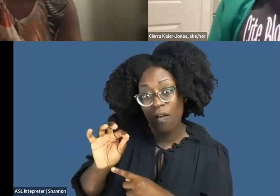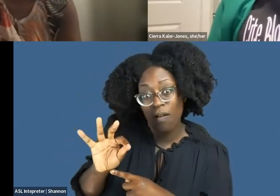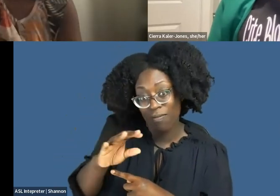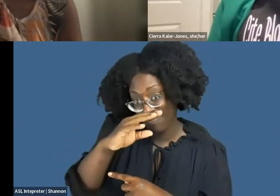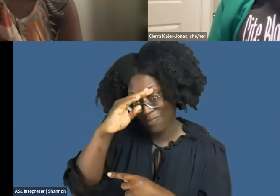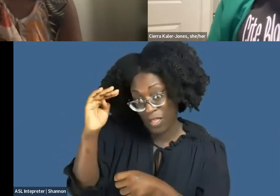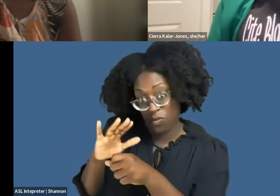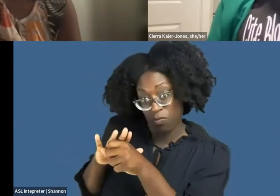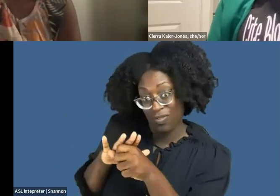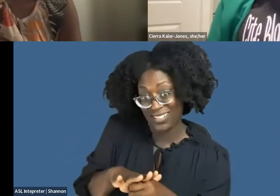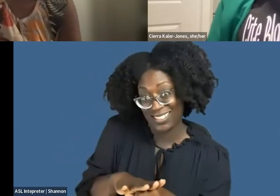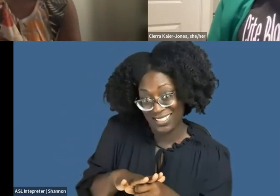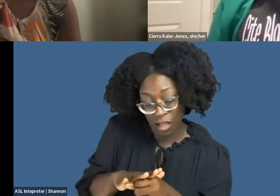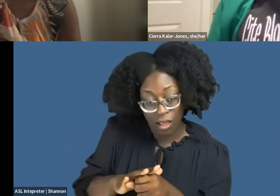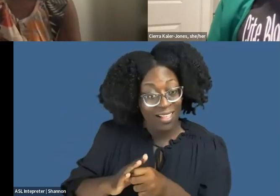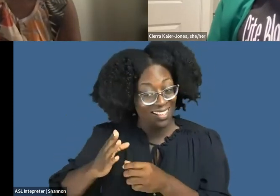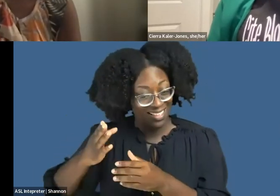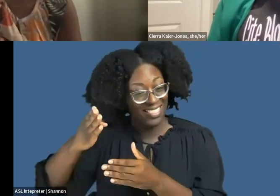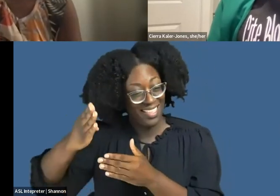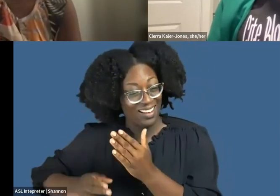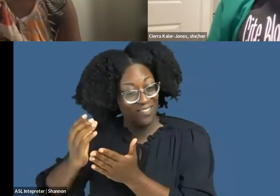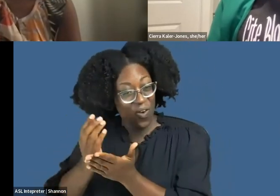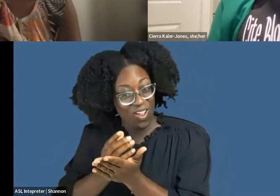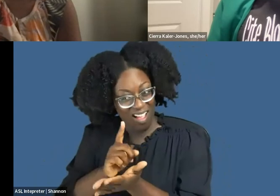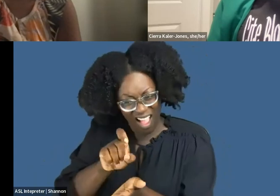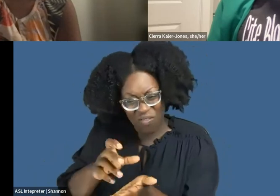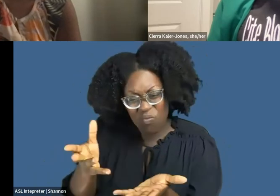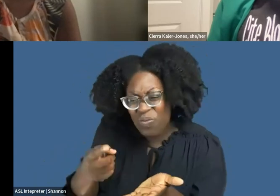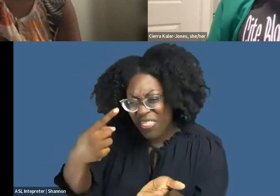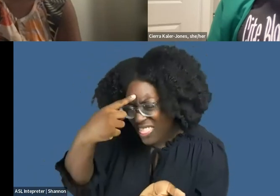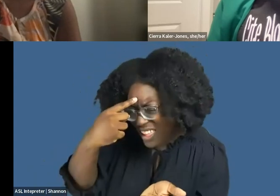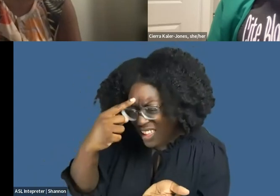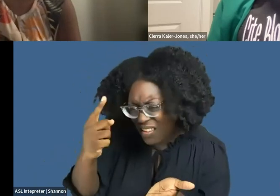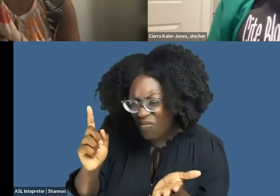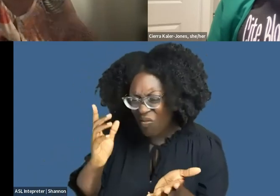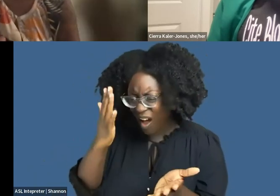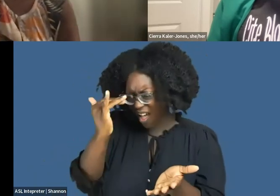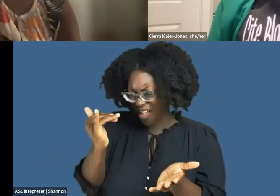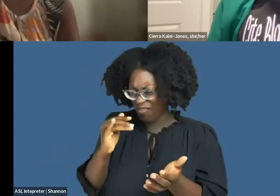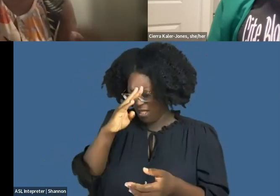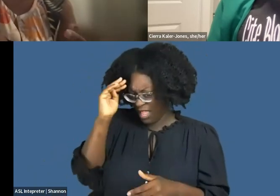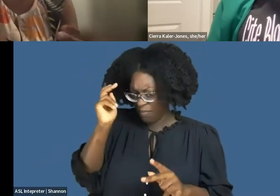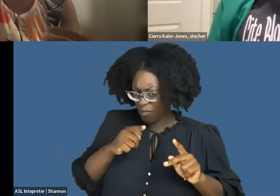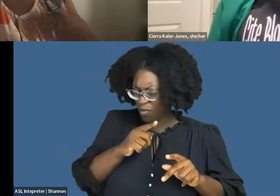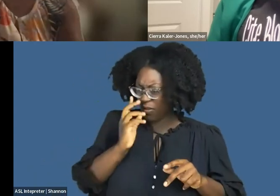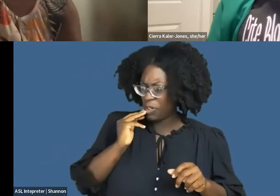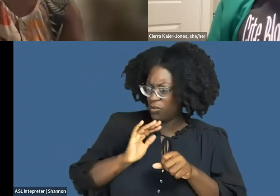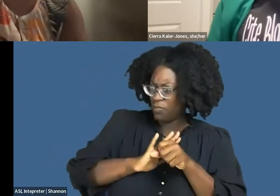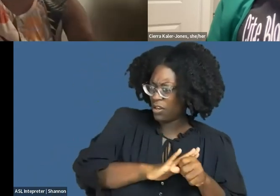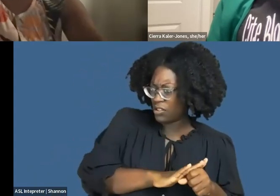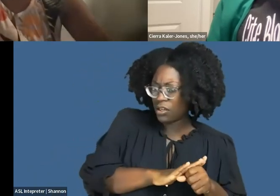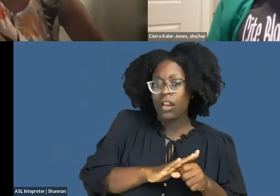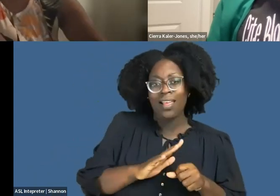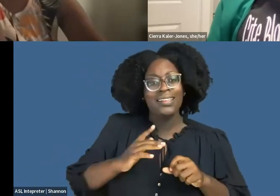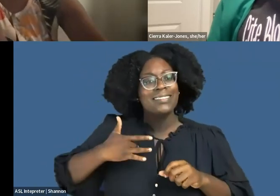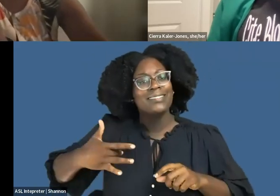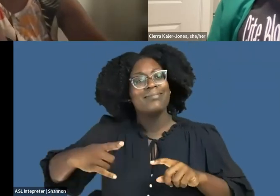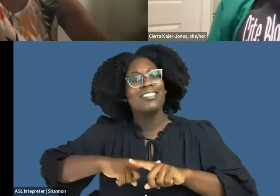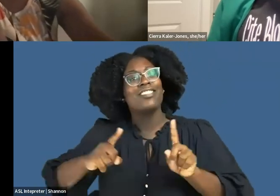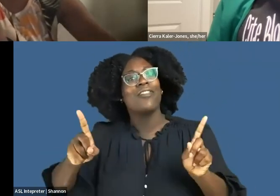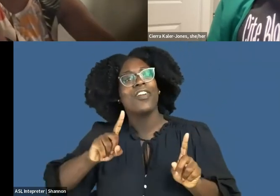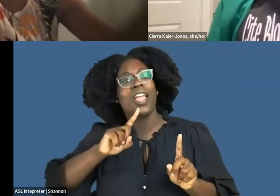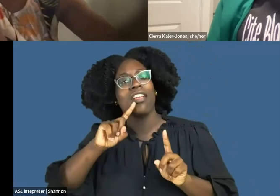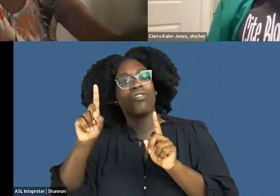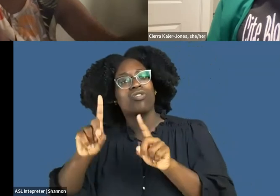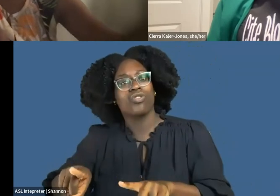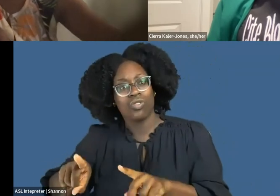that way. But sometimes they're just simple things. They'll say things like, when I hear everybody sitting around in the dorm room